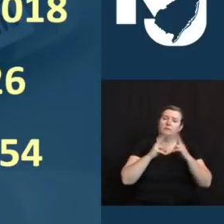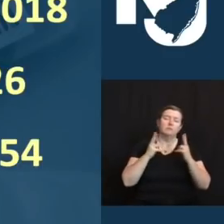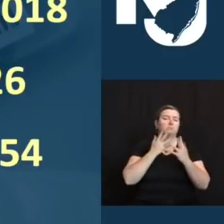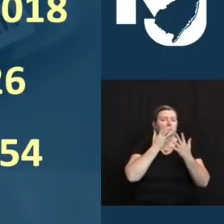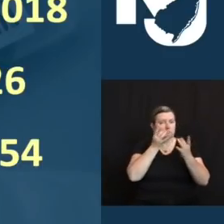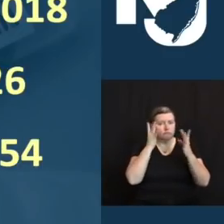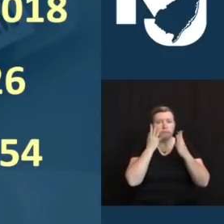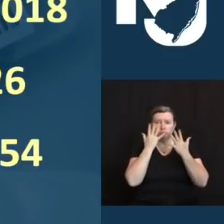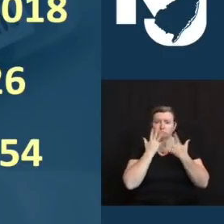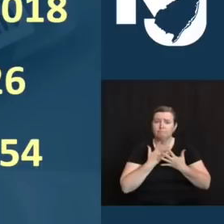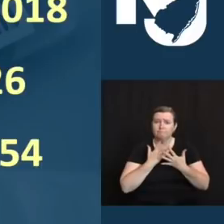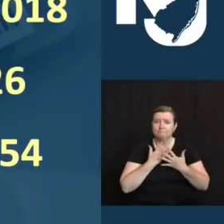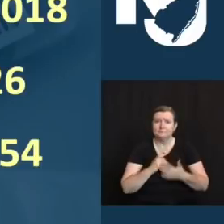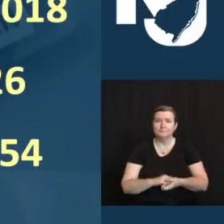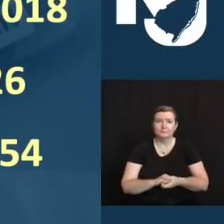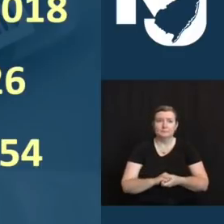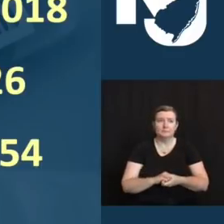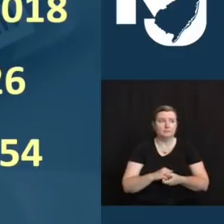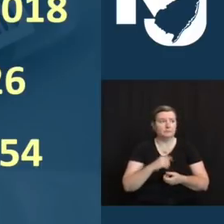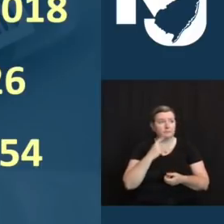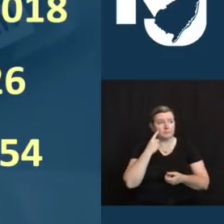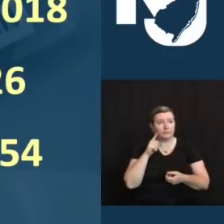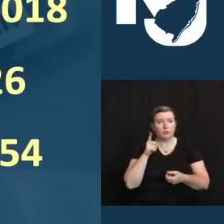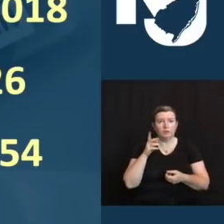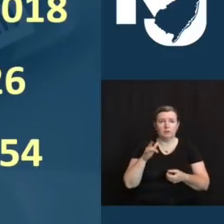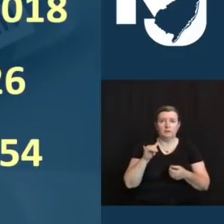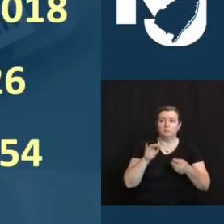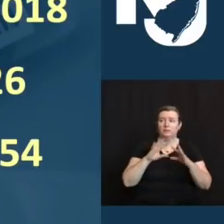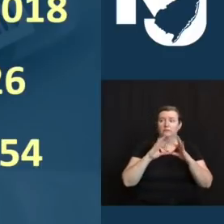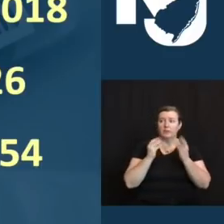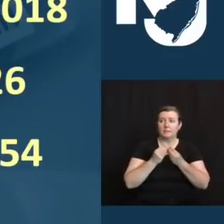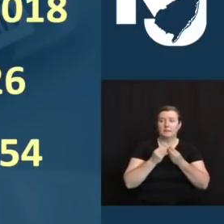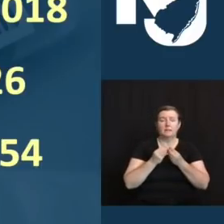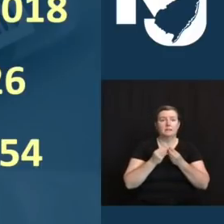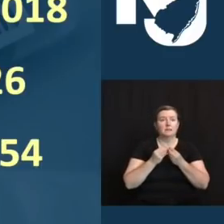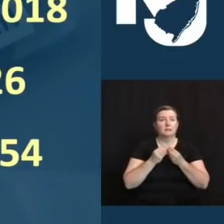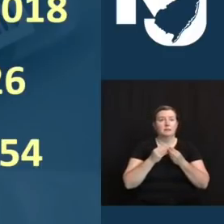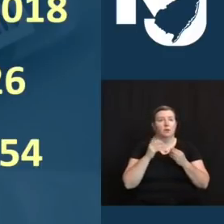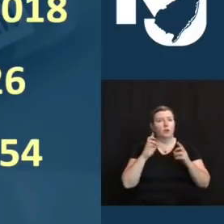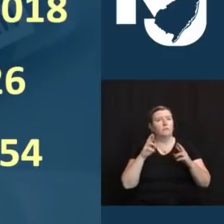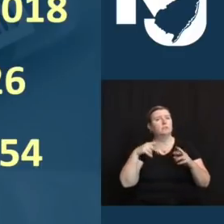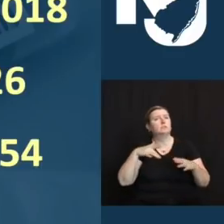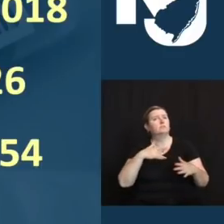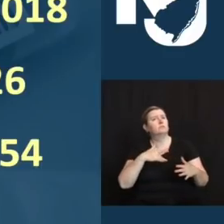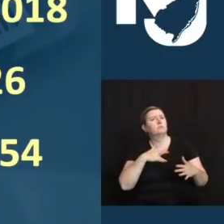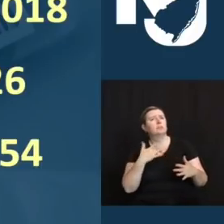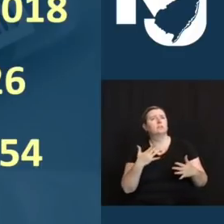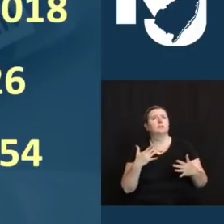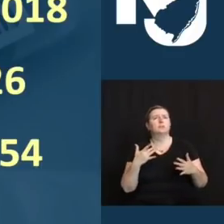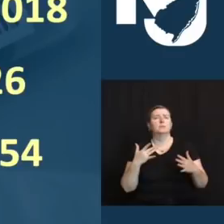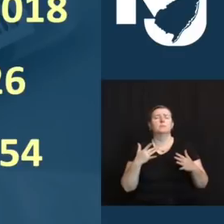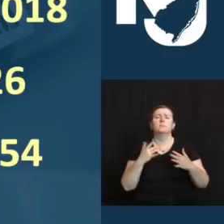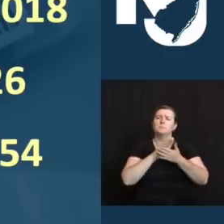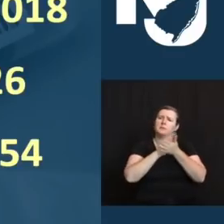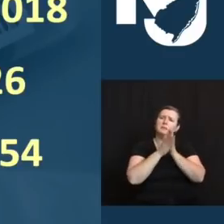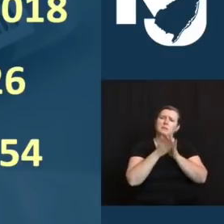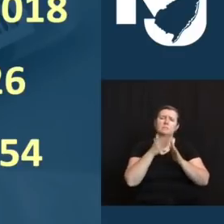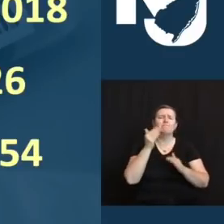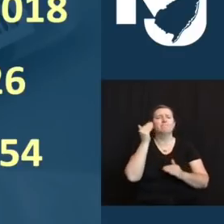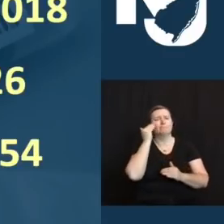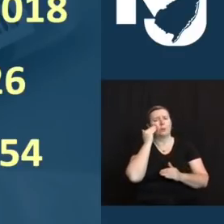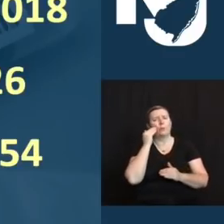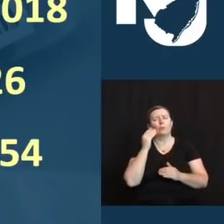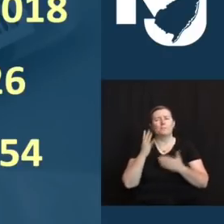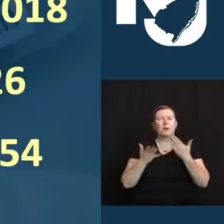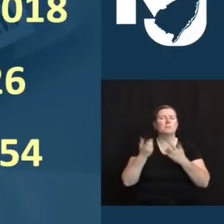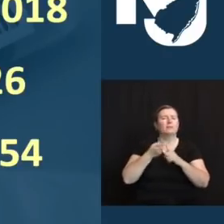these determinations will provide a sense of closure and of finally knowing. And for our state, I hope it steels our resolve to